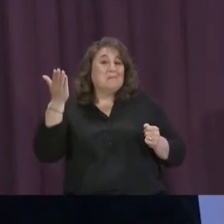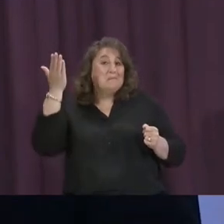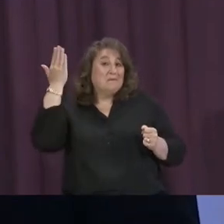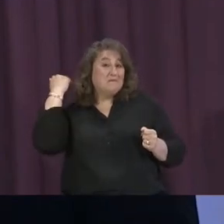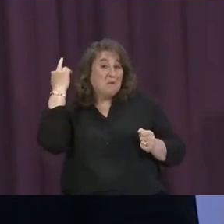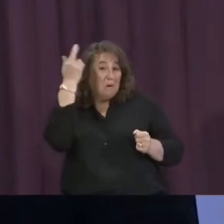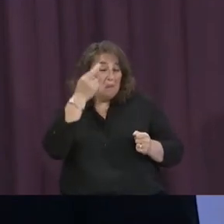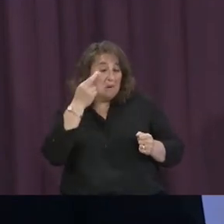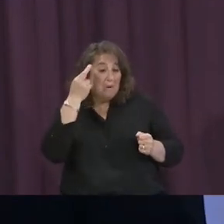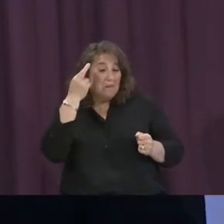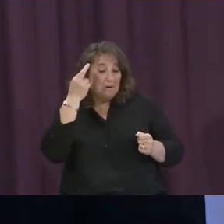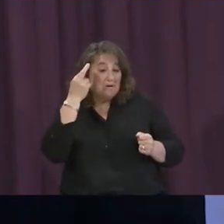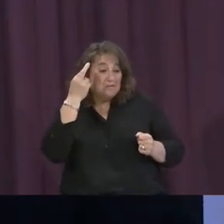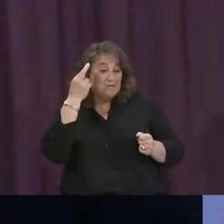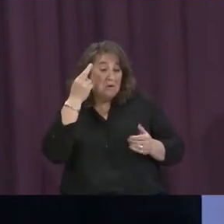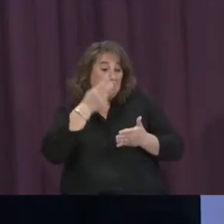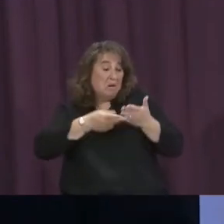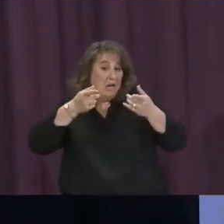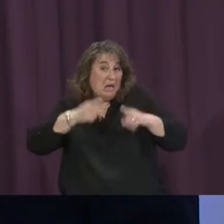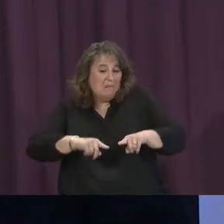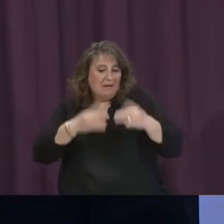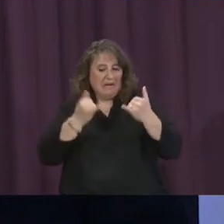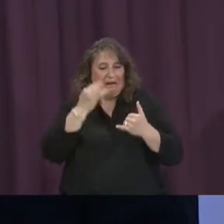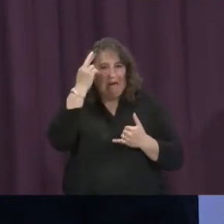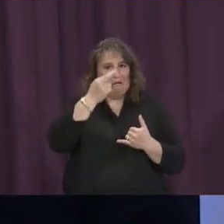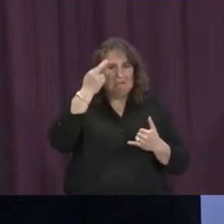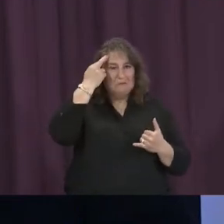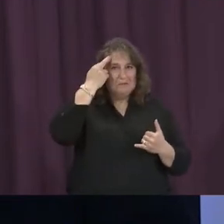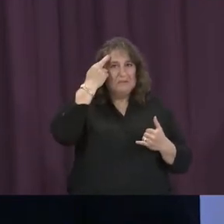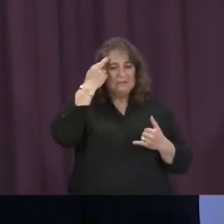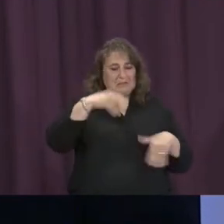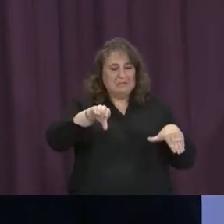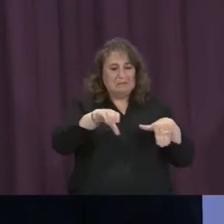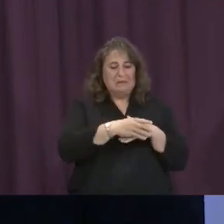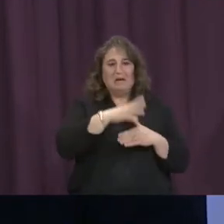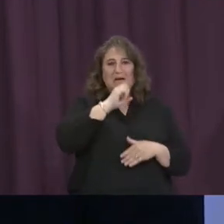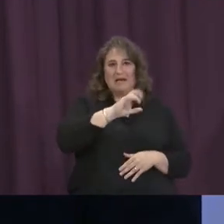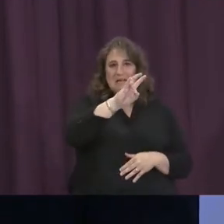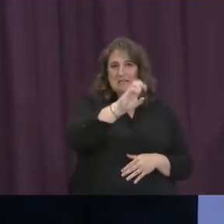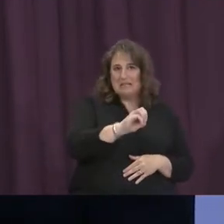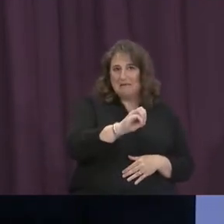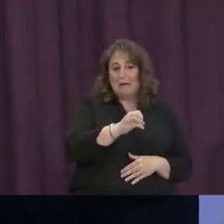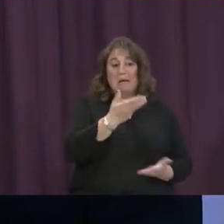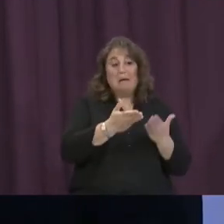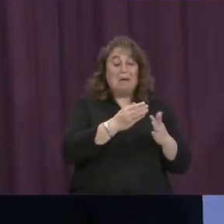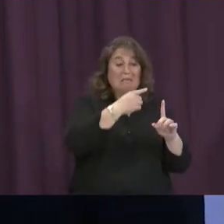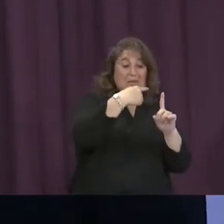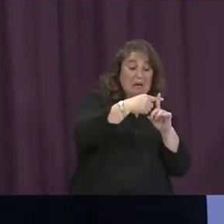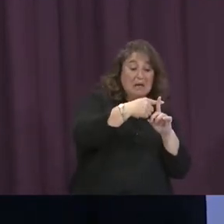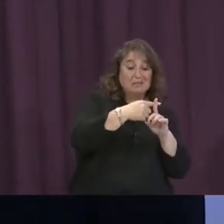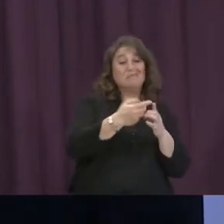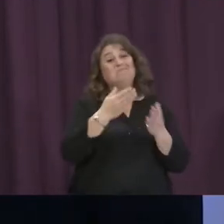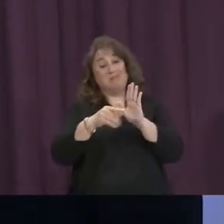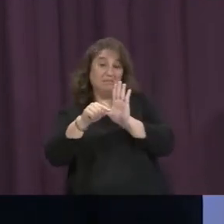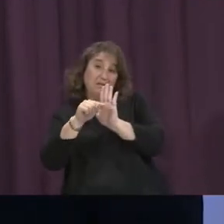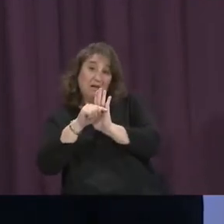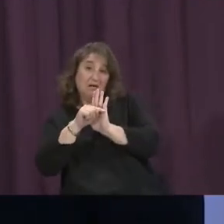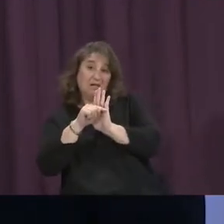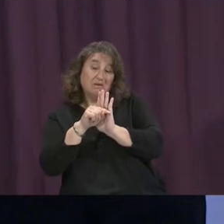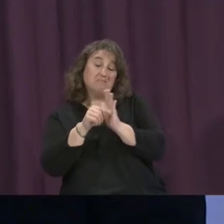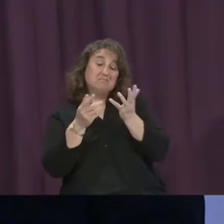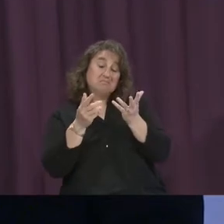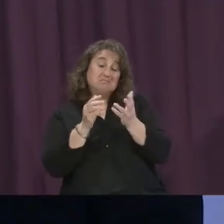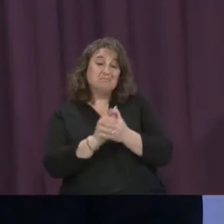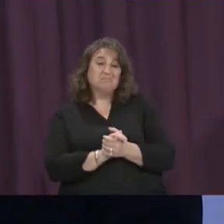reason behind it, but, but, um, it could be a positive reason. It could be a negative reason, but, um, that is